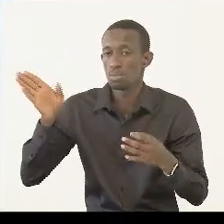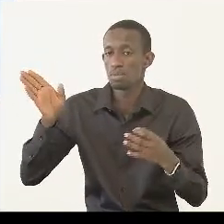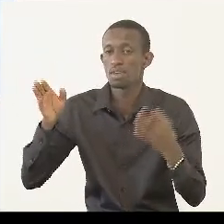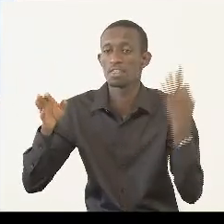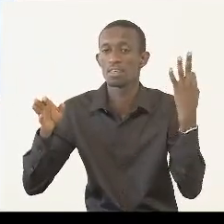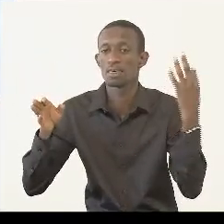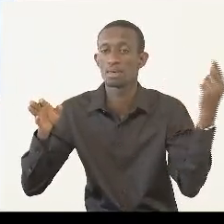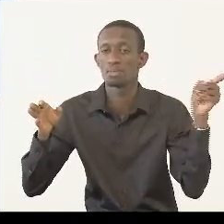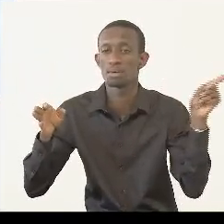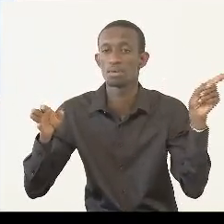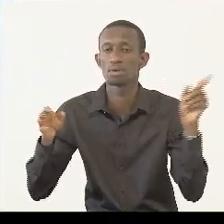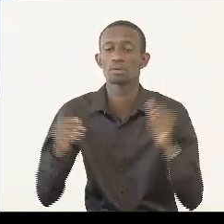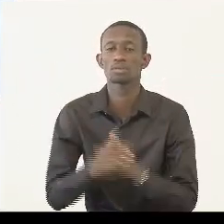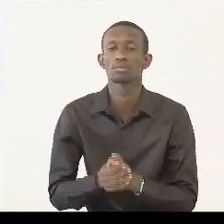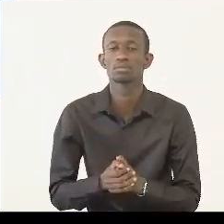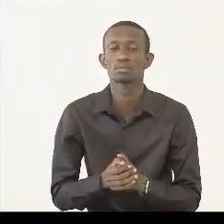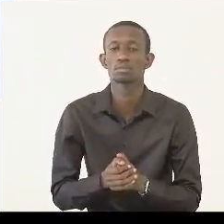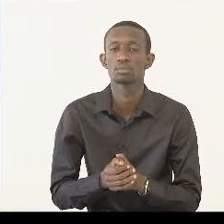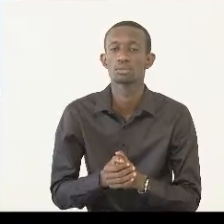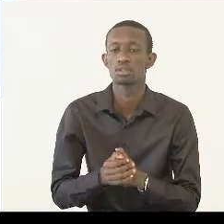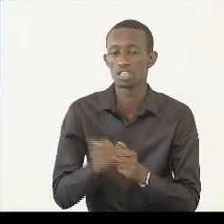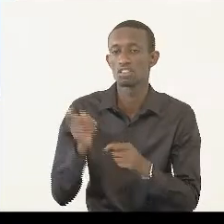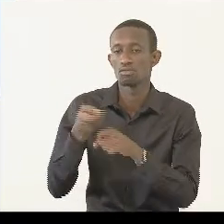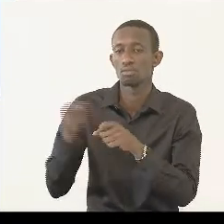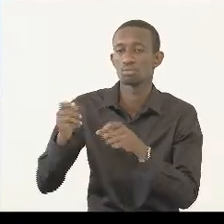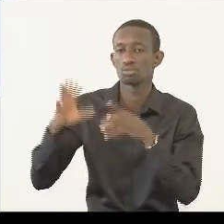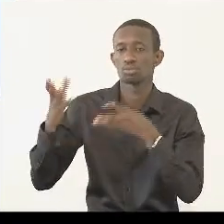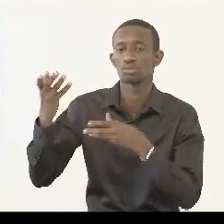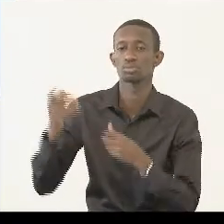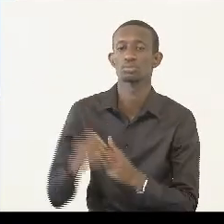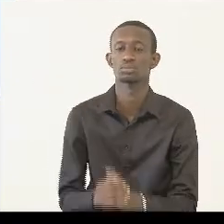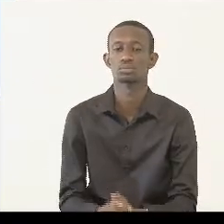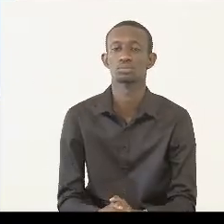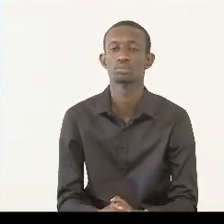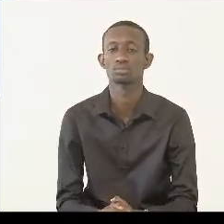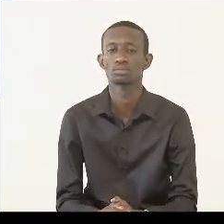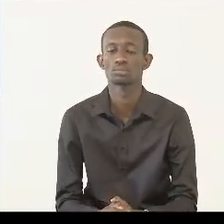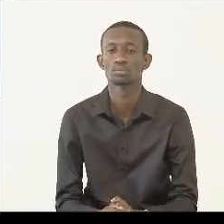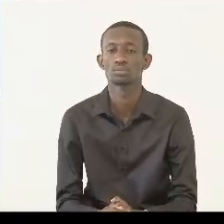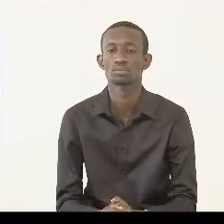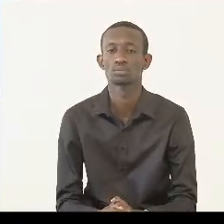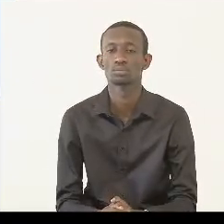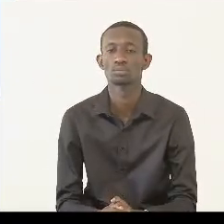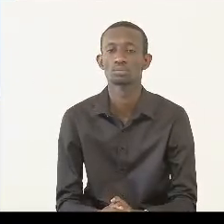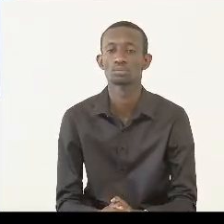But it keeps jumping. So it frog leaps. Then added further down the lagging strand.